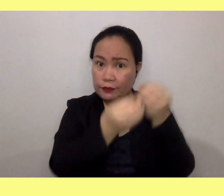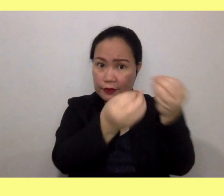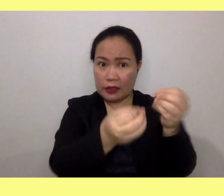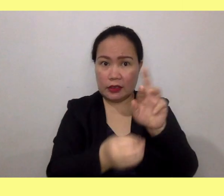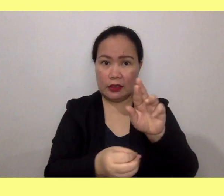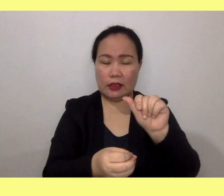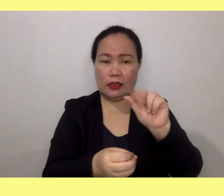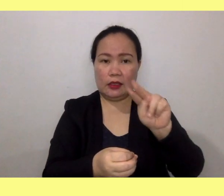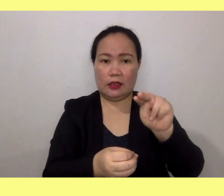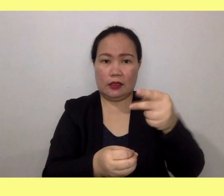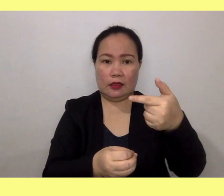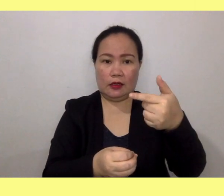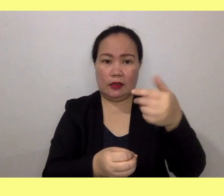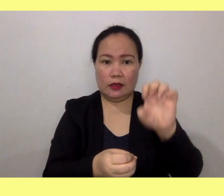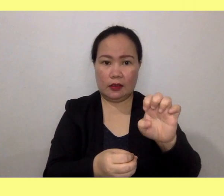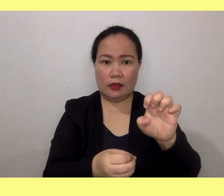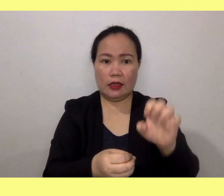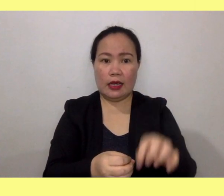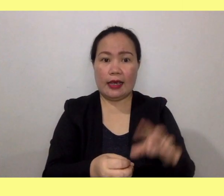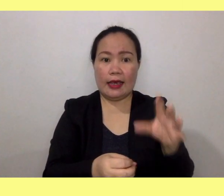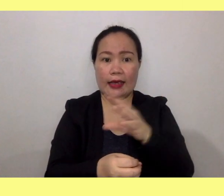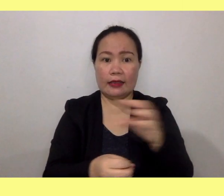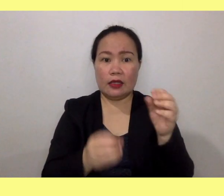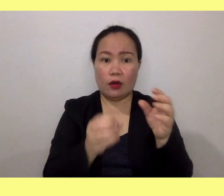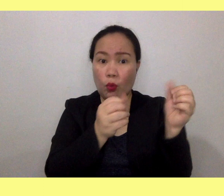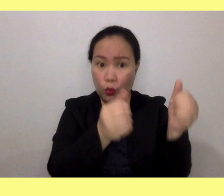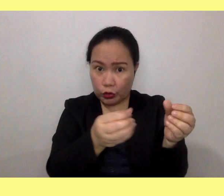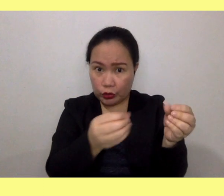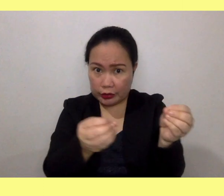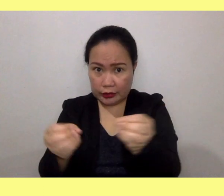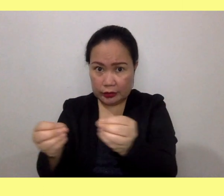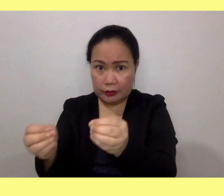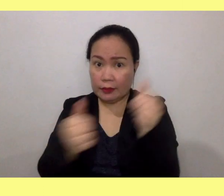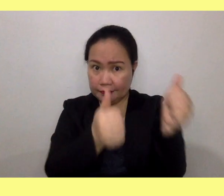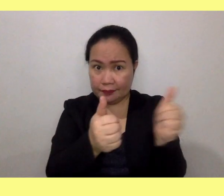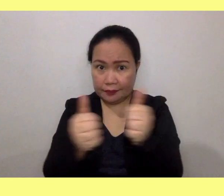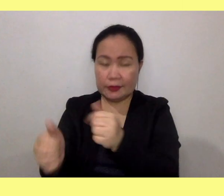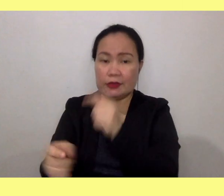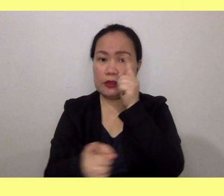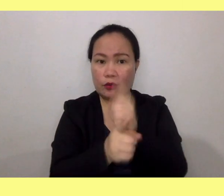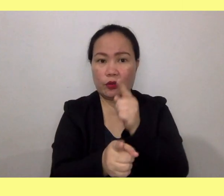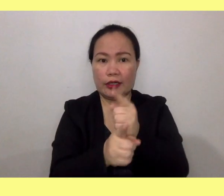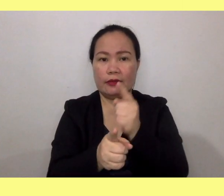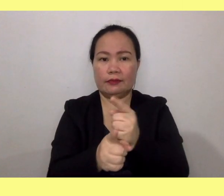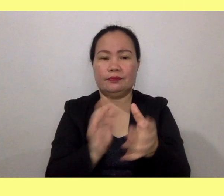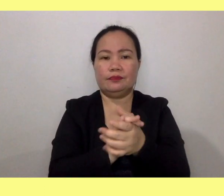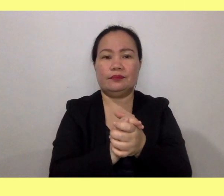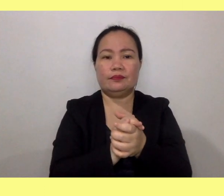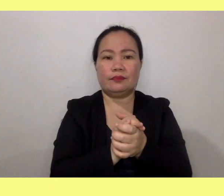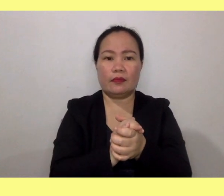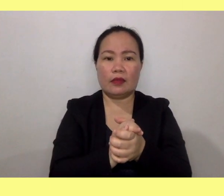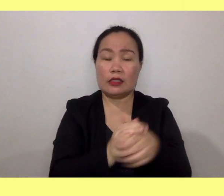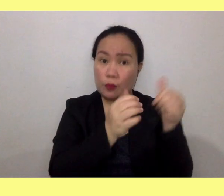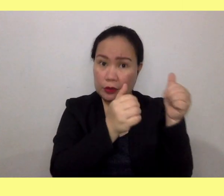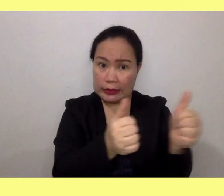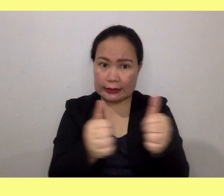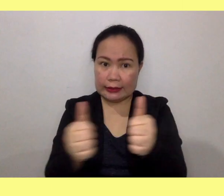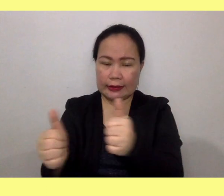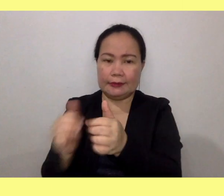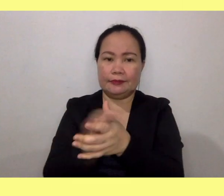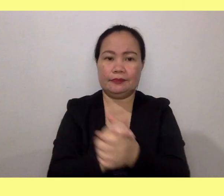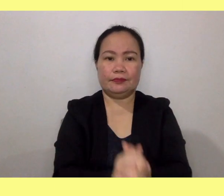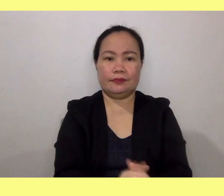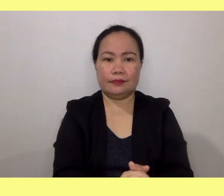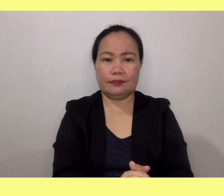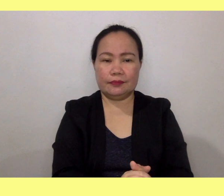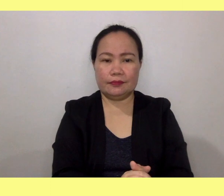dapat kung ano yung symbol mo dito sa given mo, since less than ito and then less than or equal to, yun din po ang